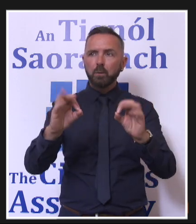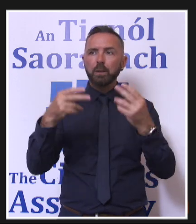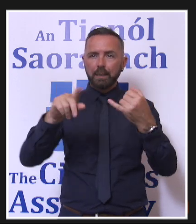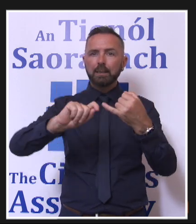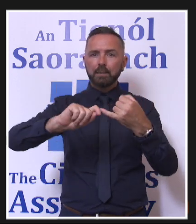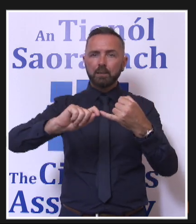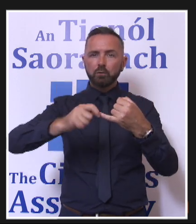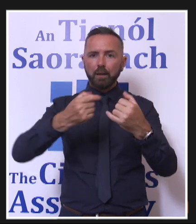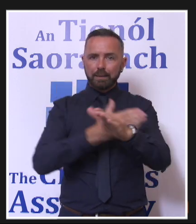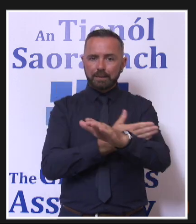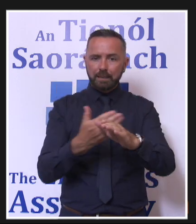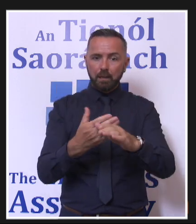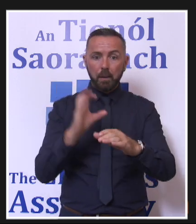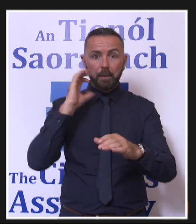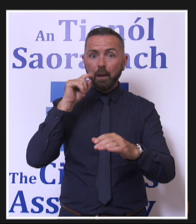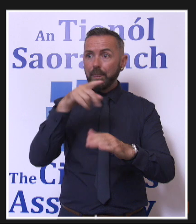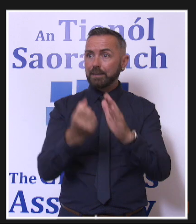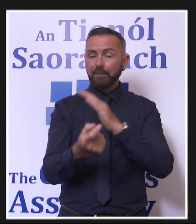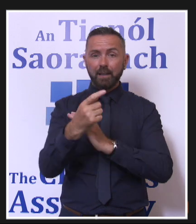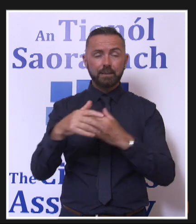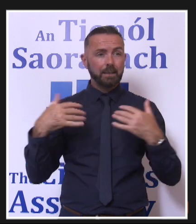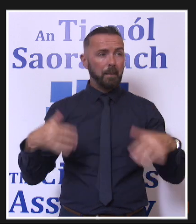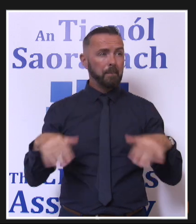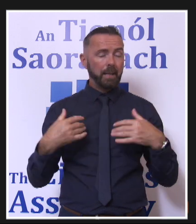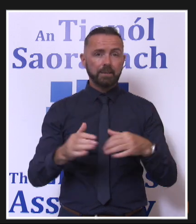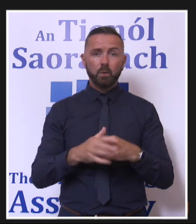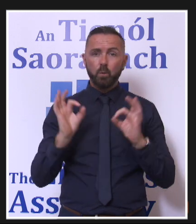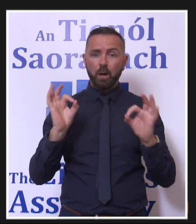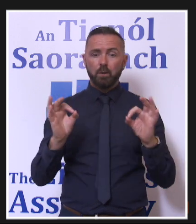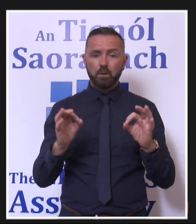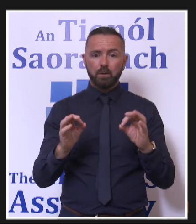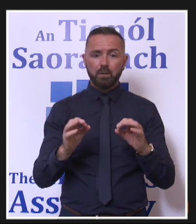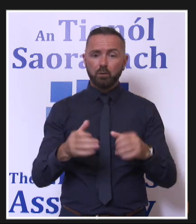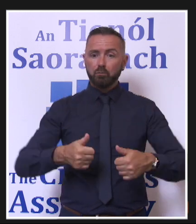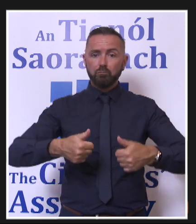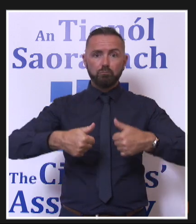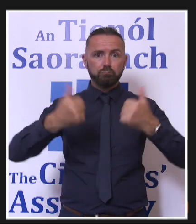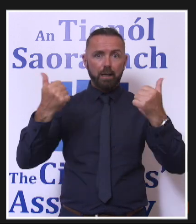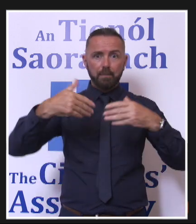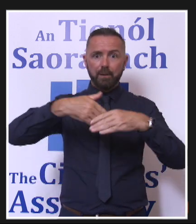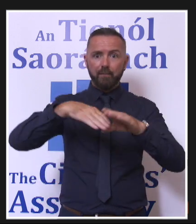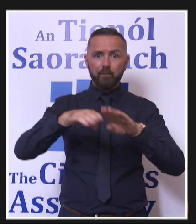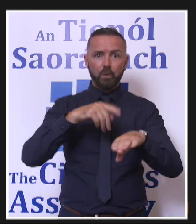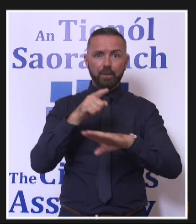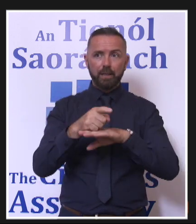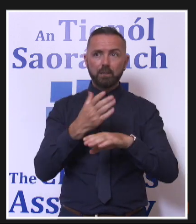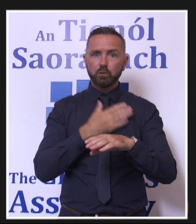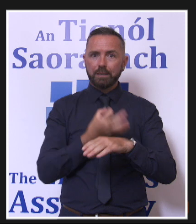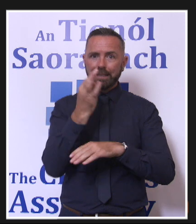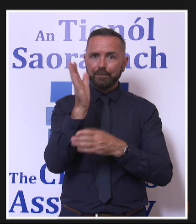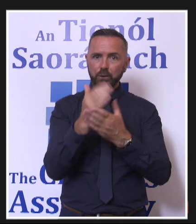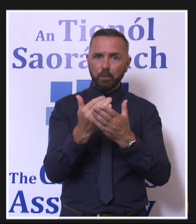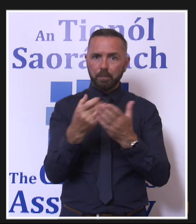way. This event today is amazing. It's fun, as Anouch said, wonderful to be part of it, actually, to just give some input into